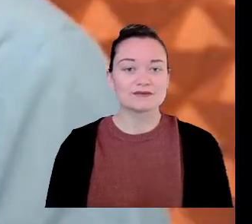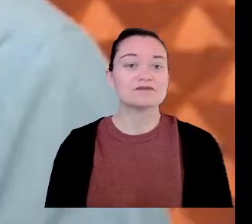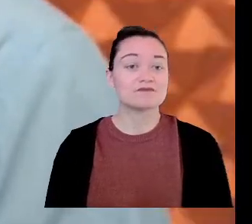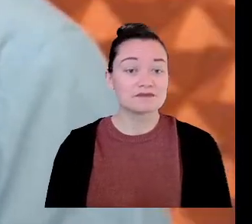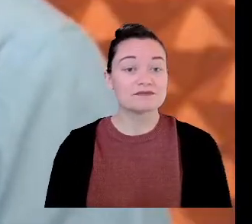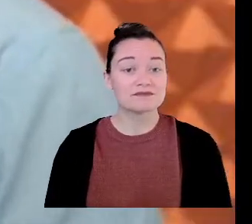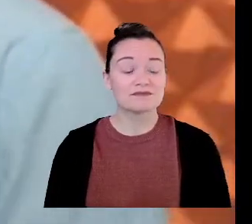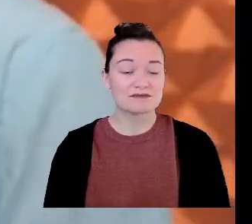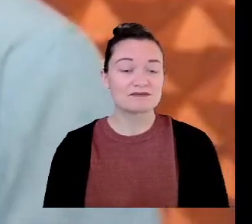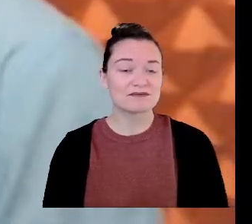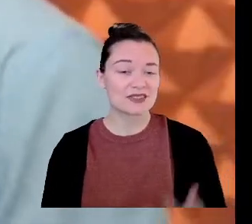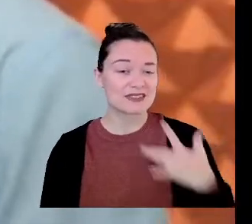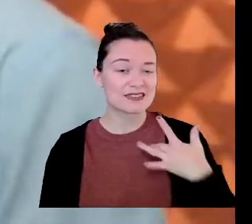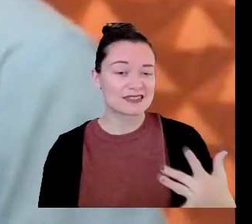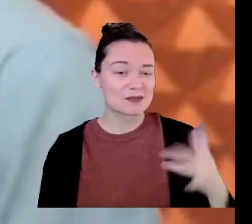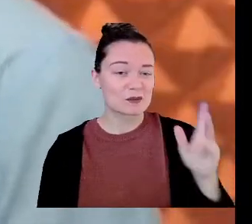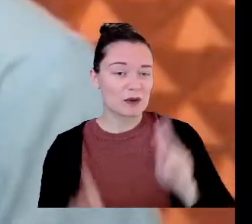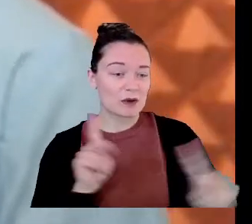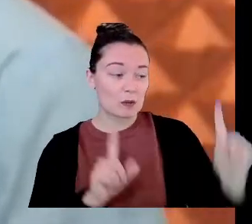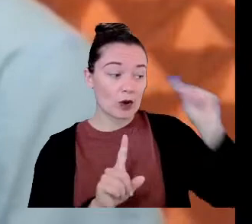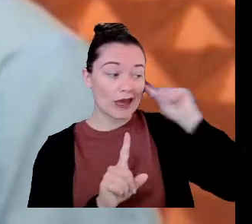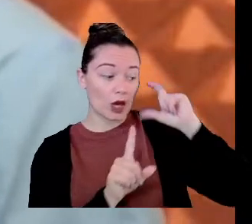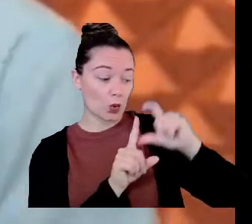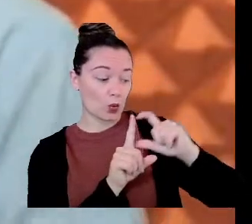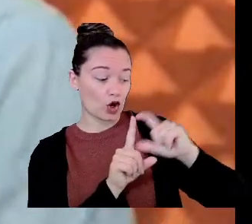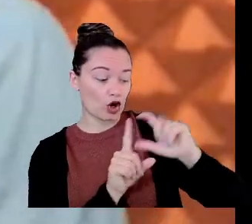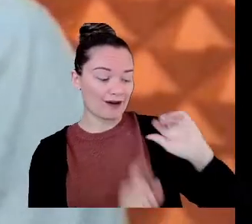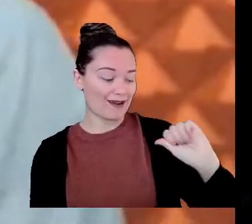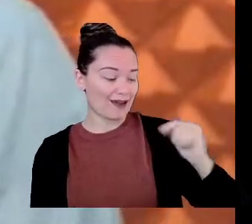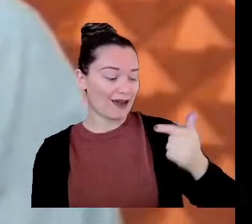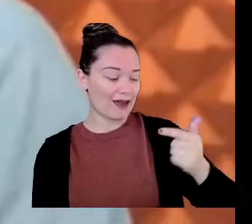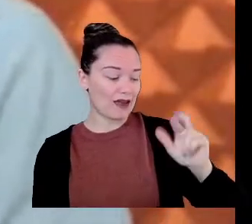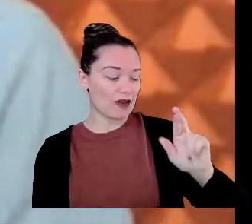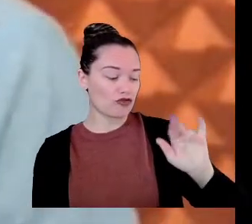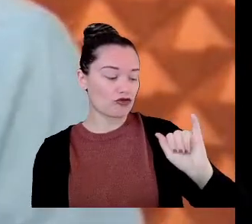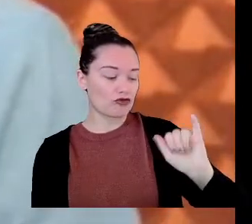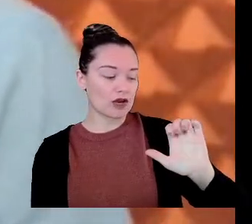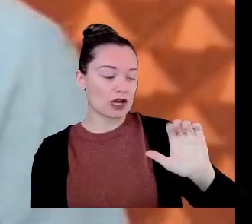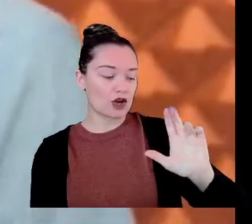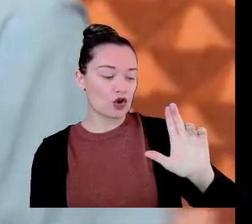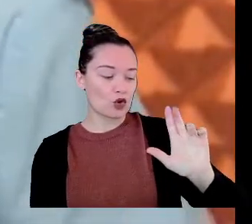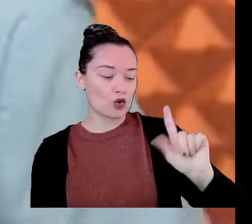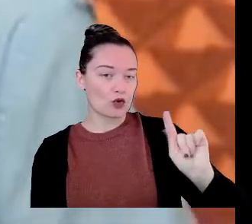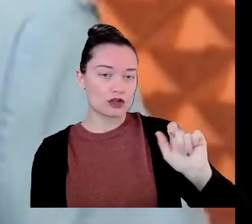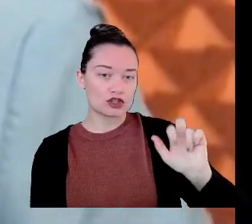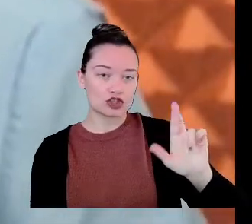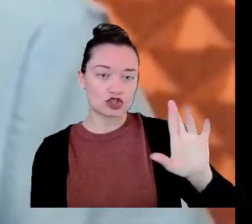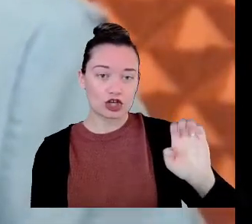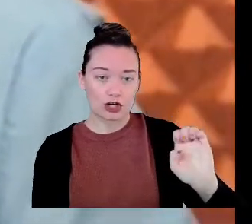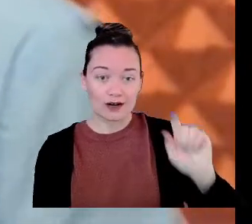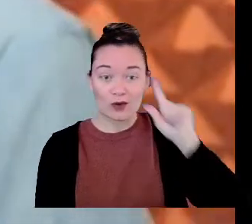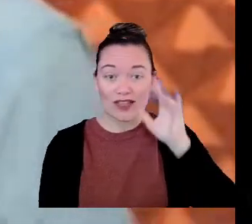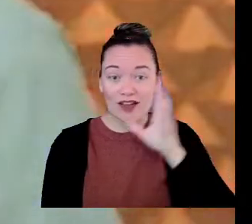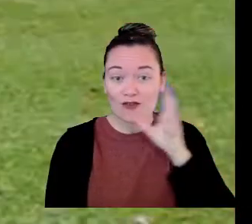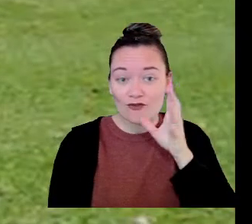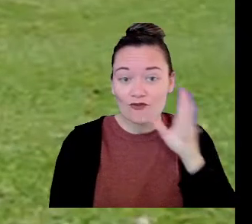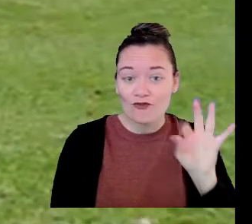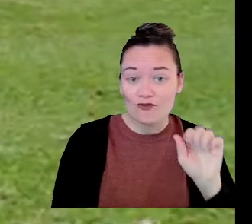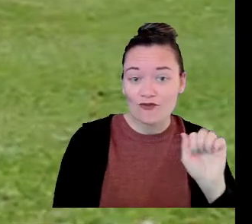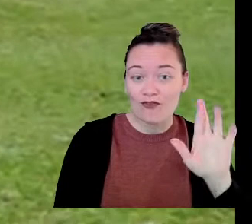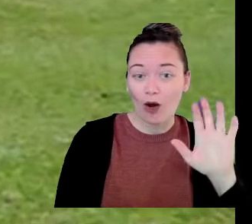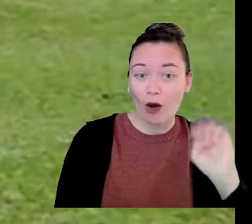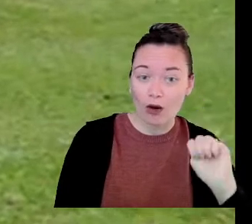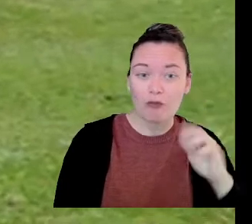When most people hear the term agriculture, they think farming. Okay, that is a big part of agriculture. So